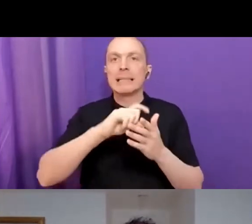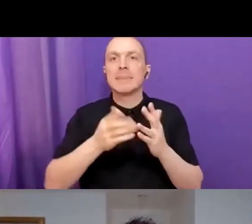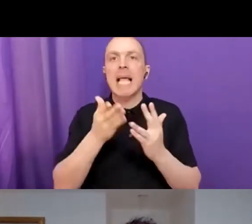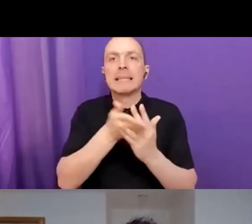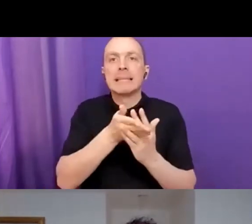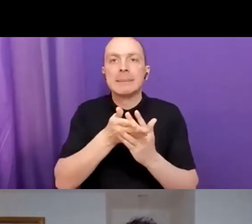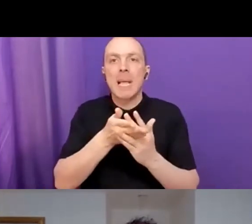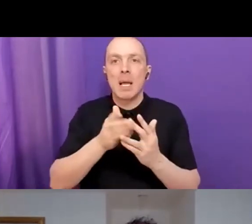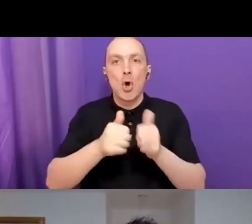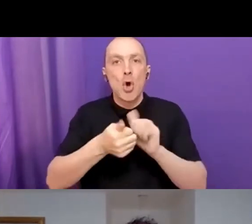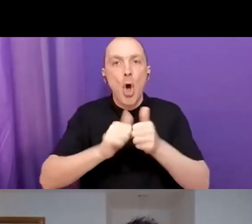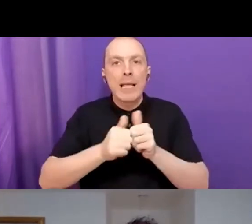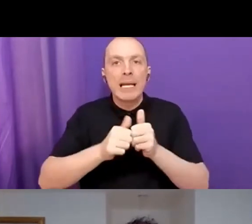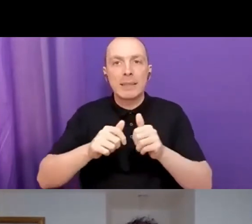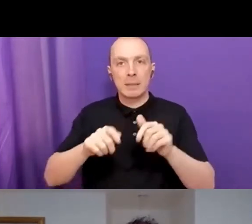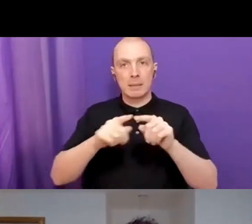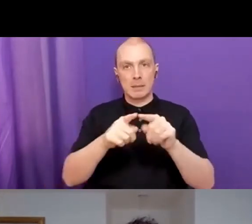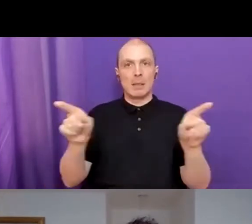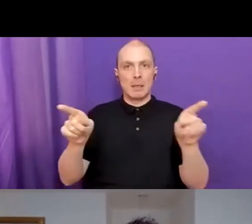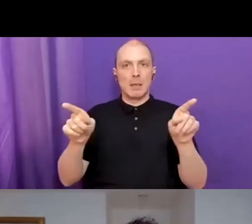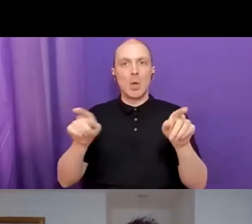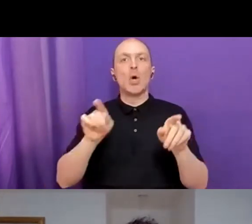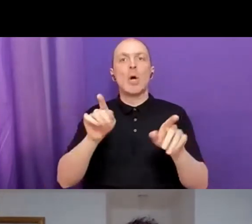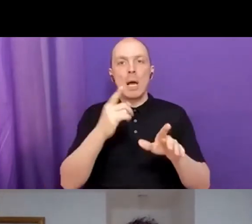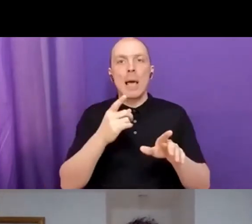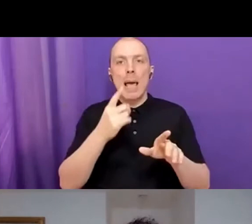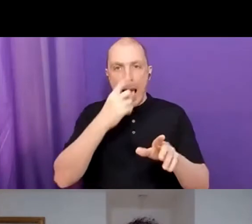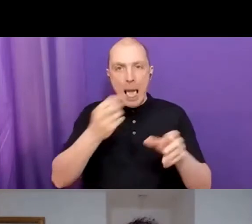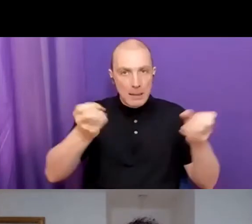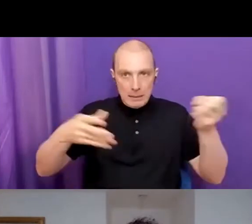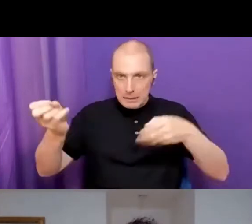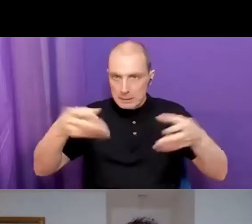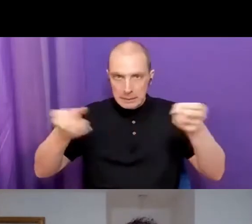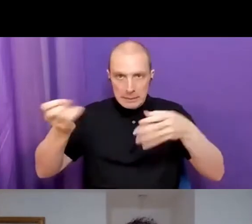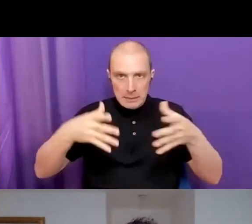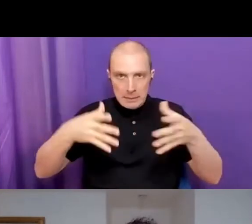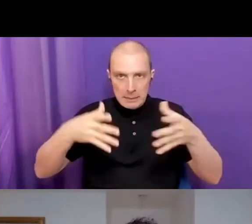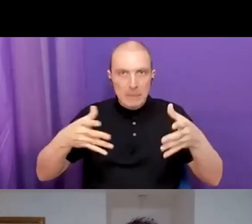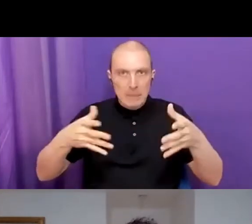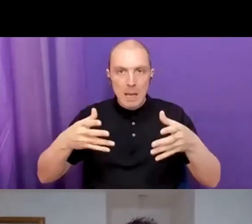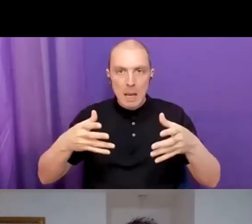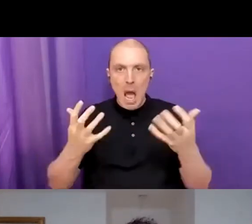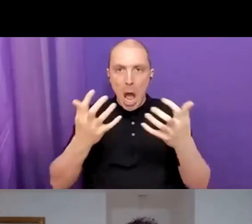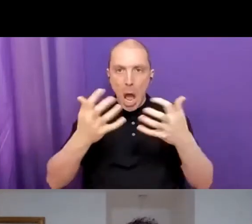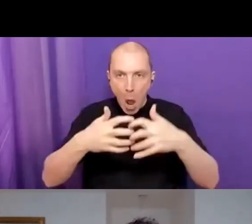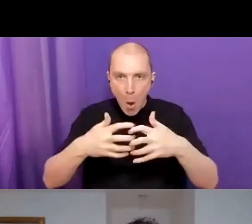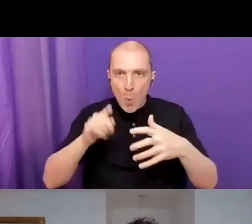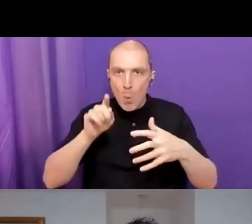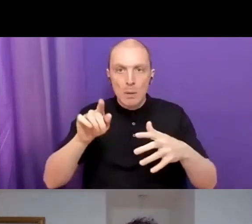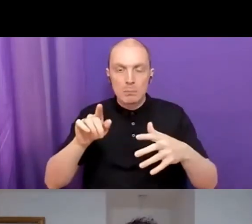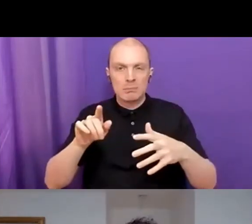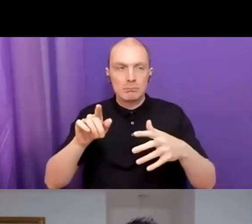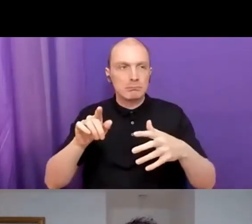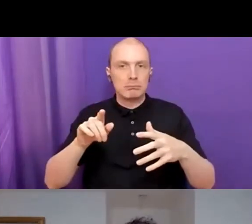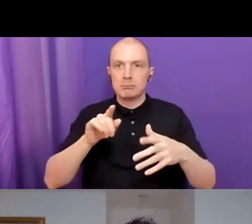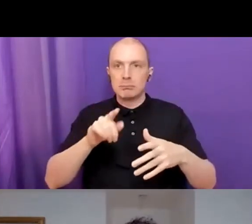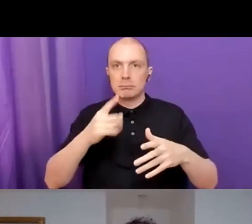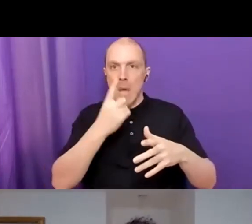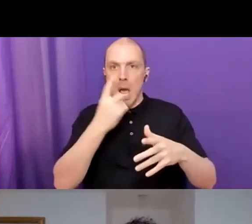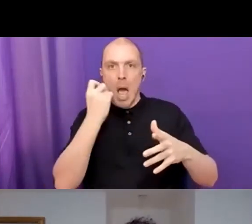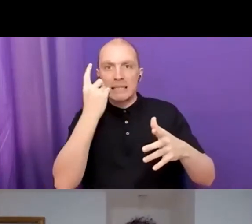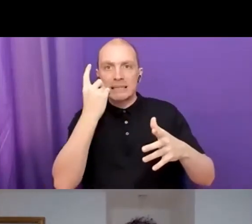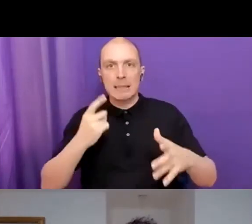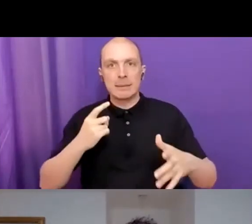to listen and understand to these issues too, to help build up your strategy on what data you need and who is responsible for